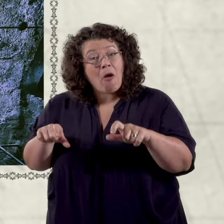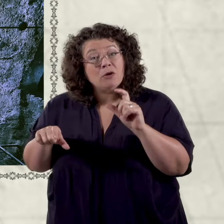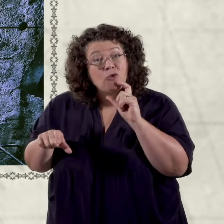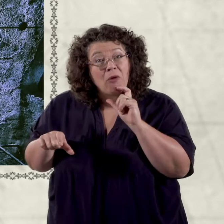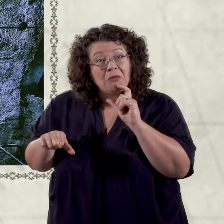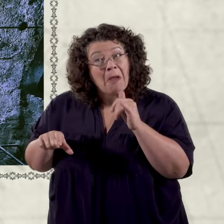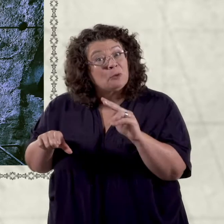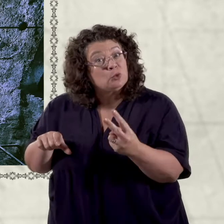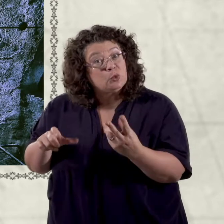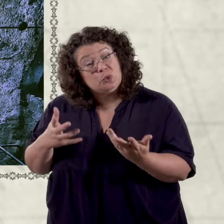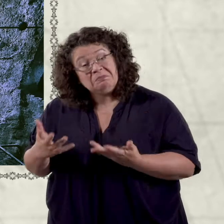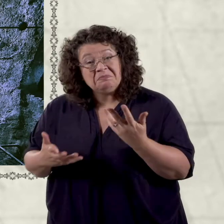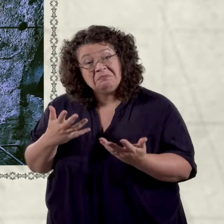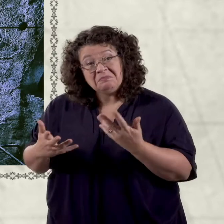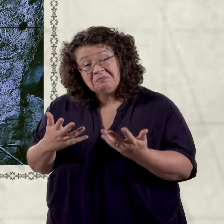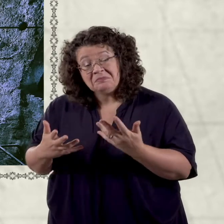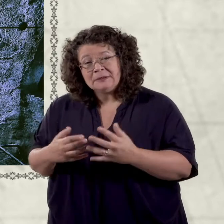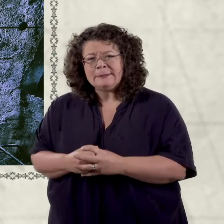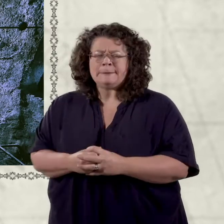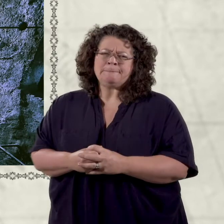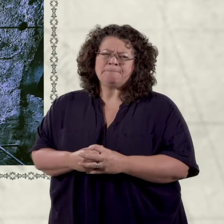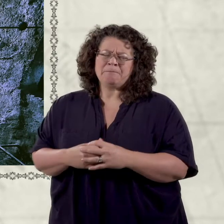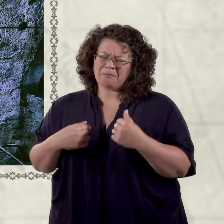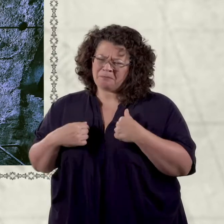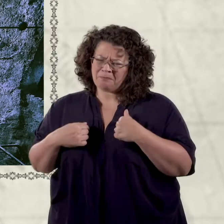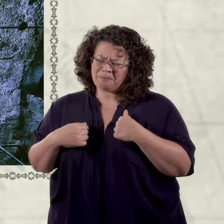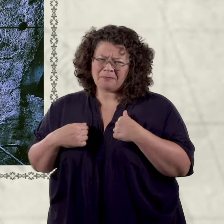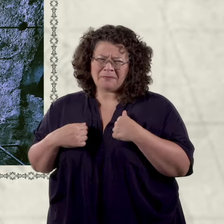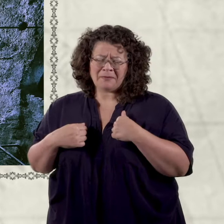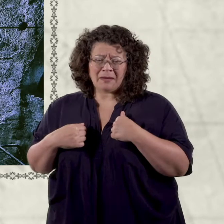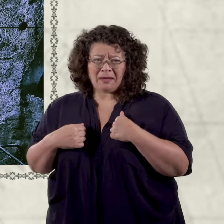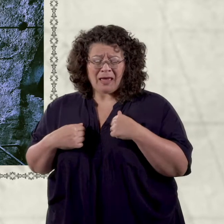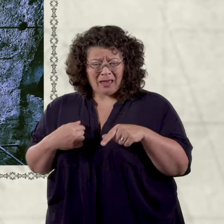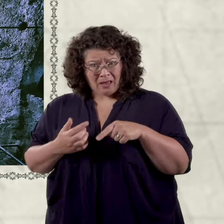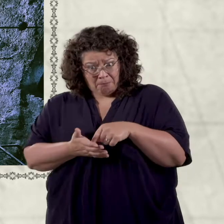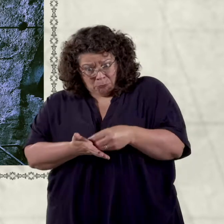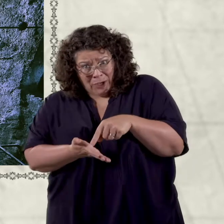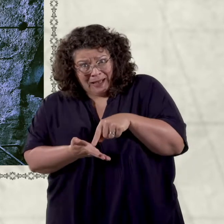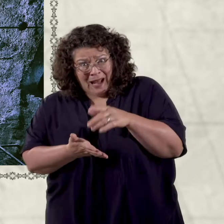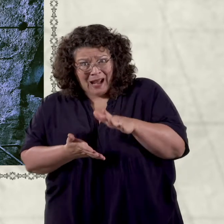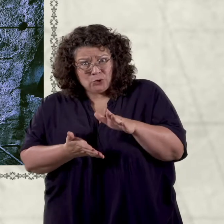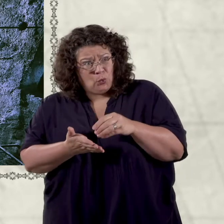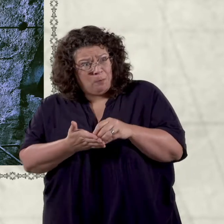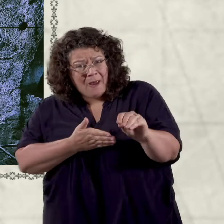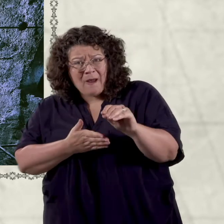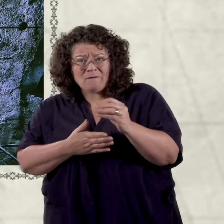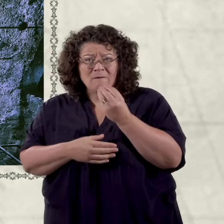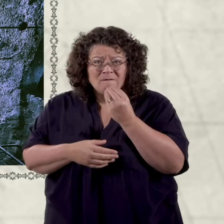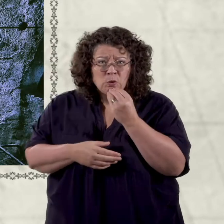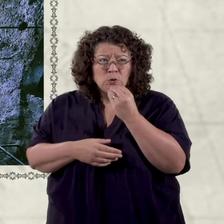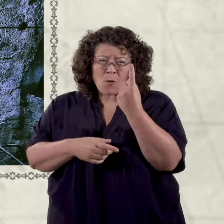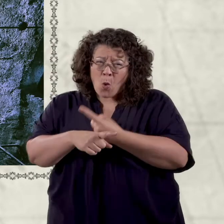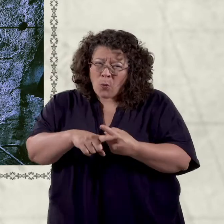lucky. I was expected to pay for food for an entire week. That's